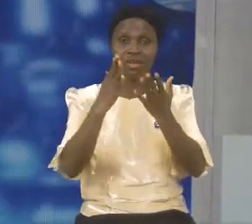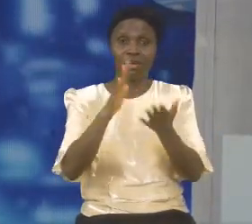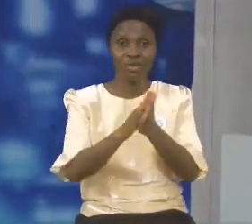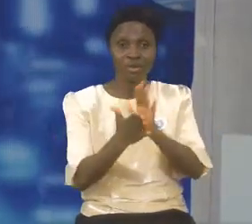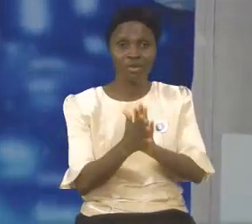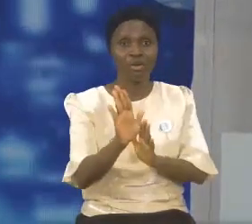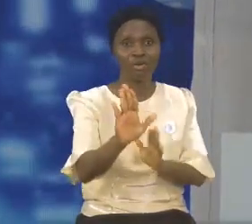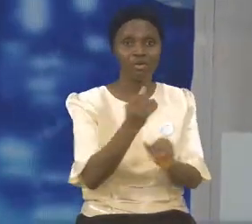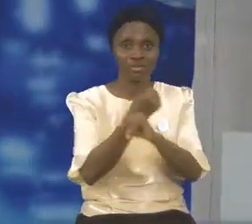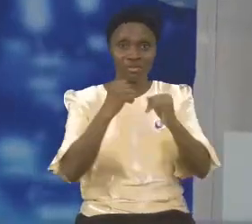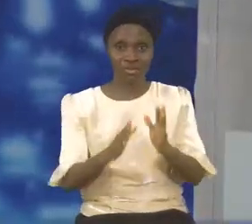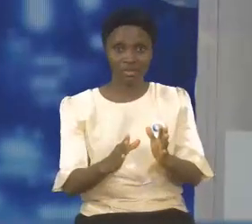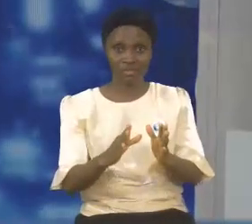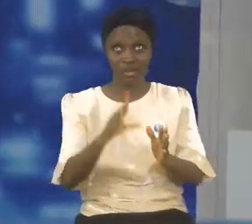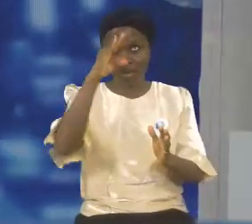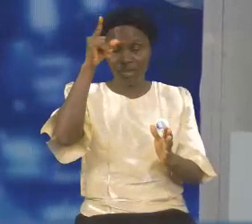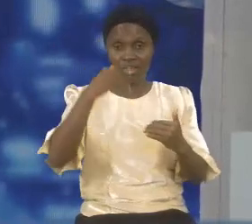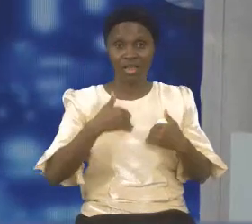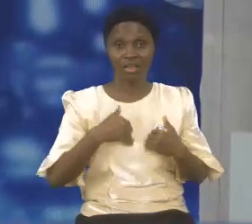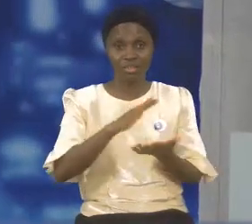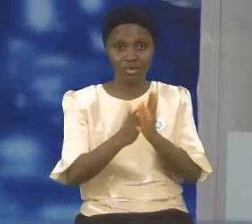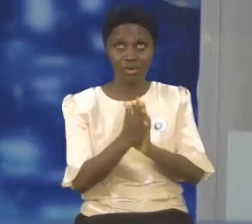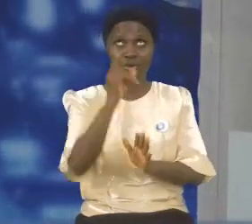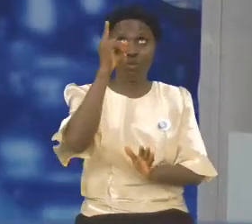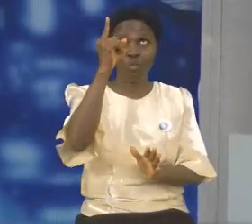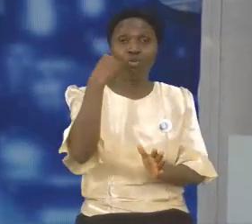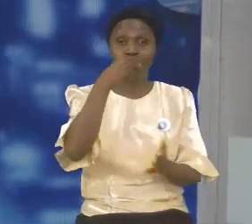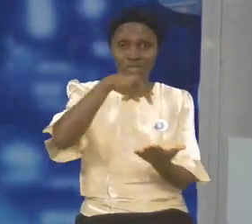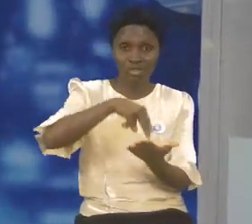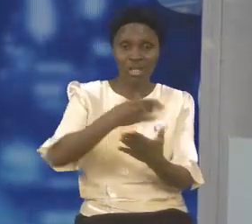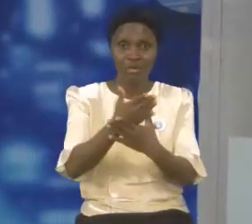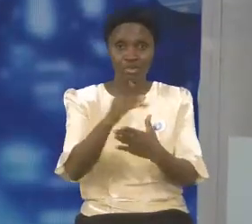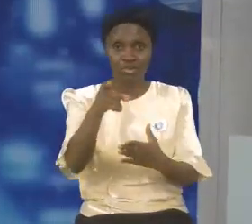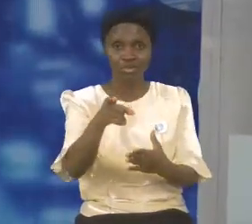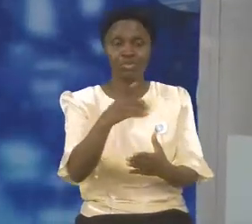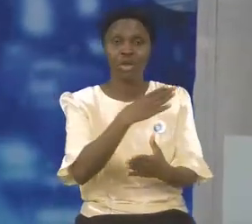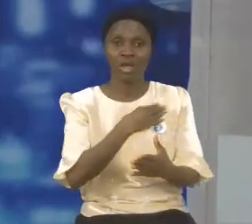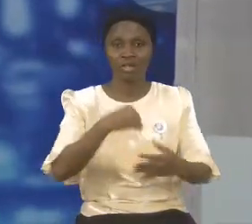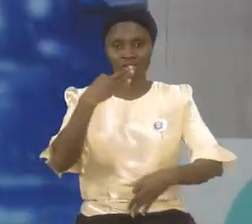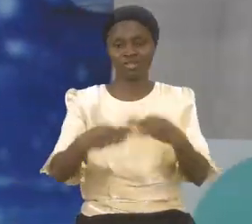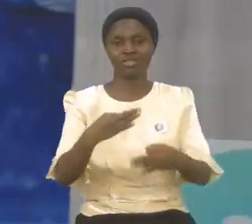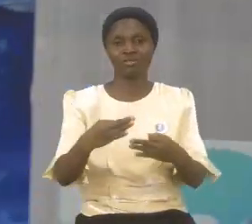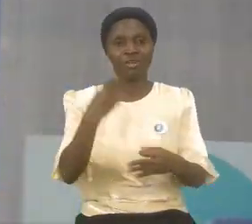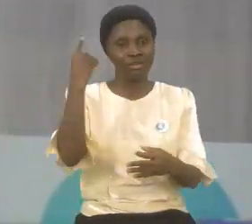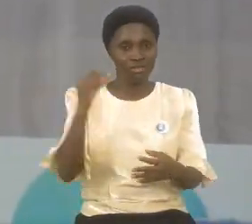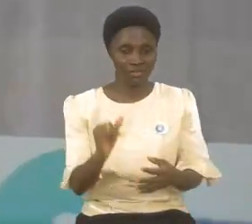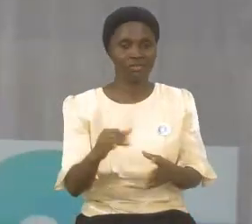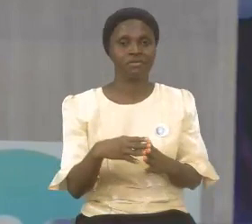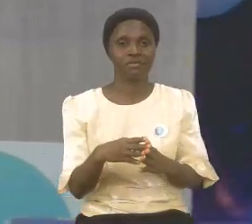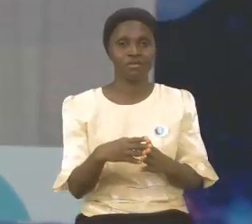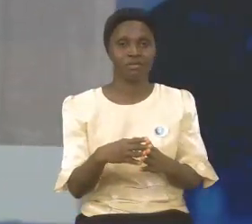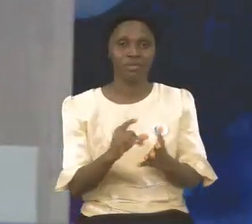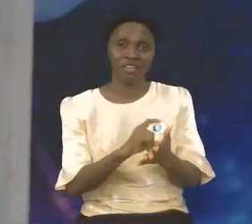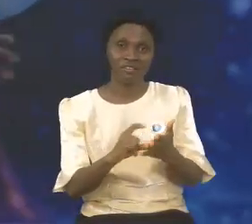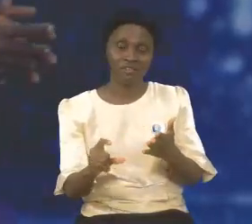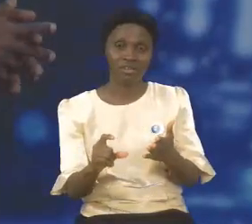the one that stands between you and the judgment forever and ever. Look at Psalm 11. I'm reading from